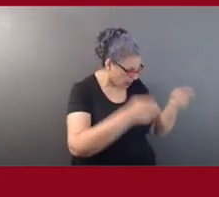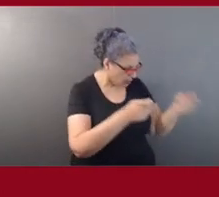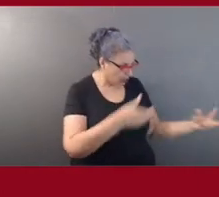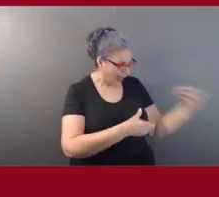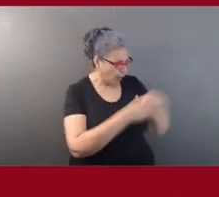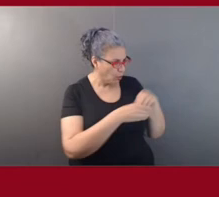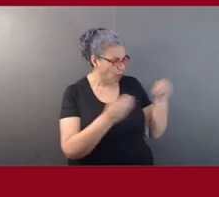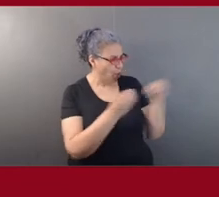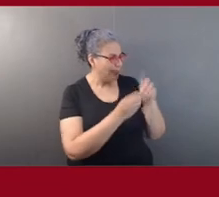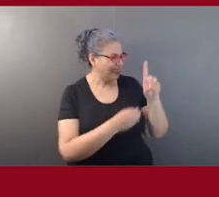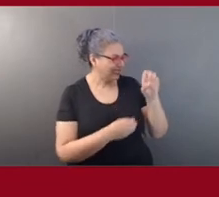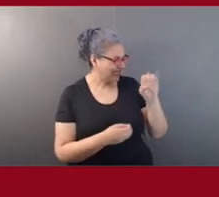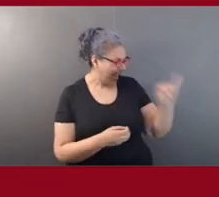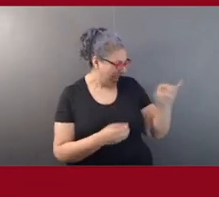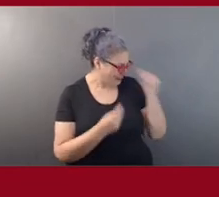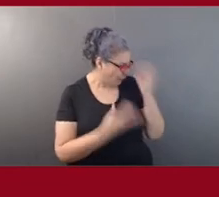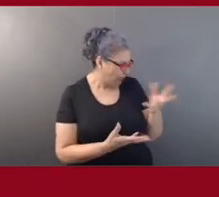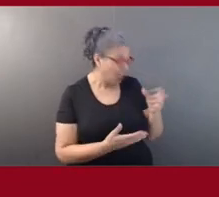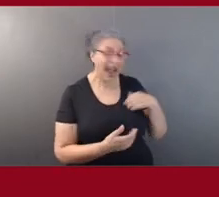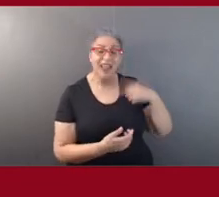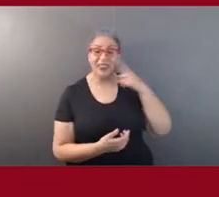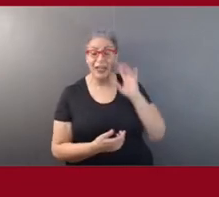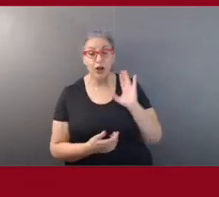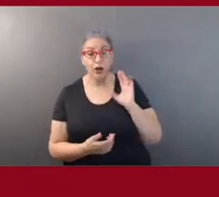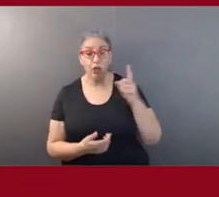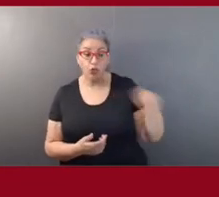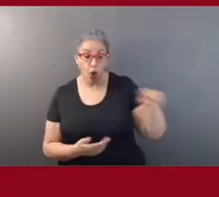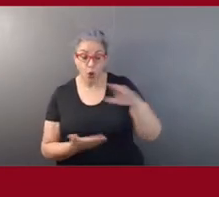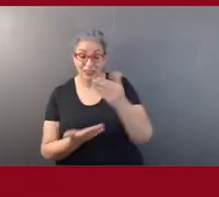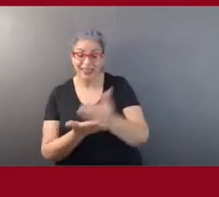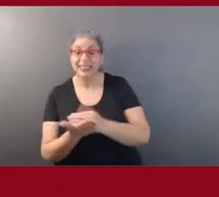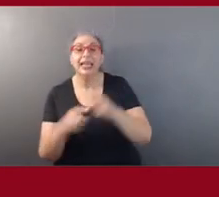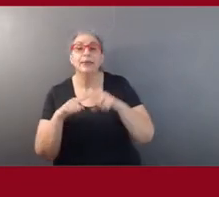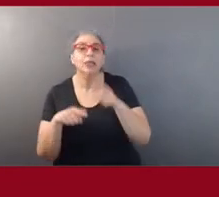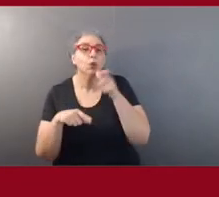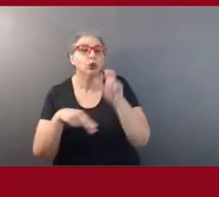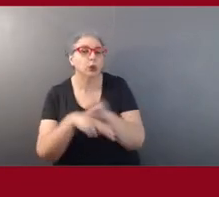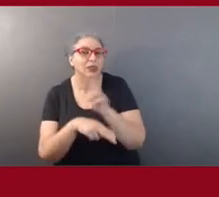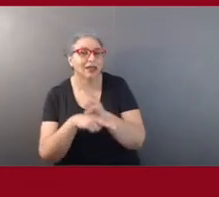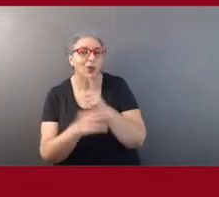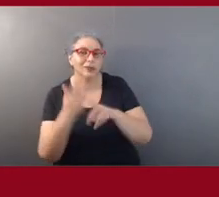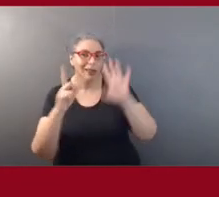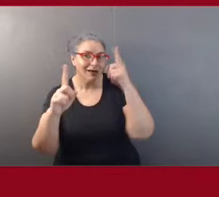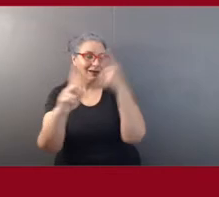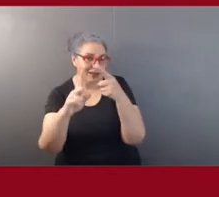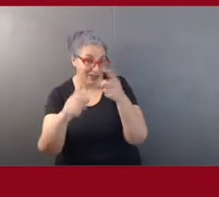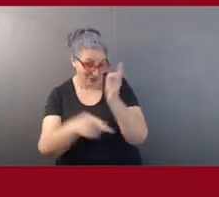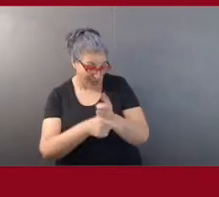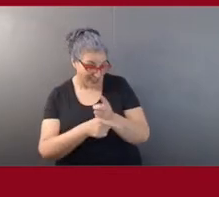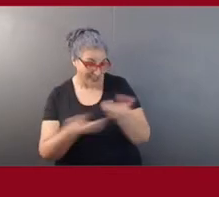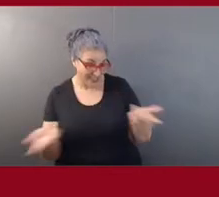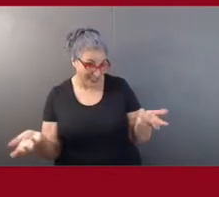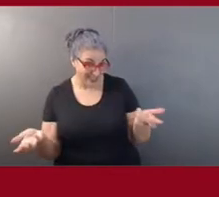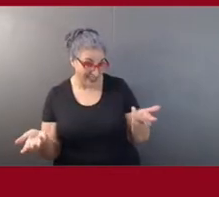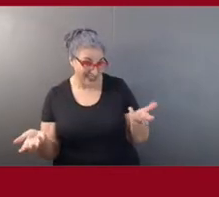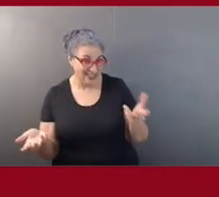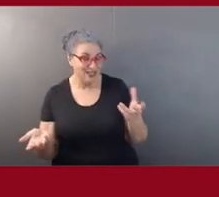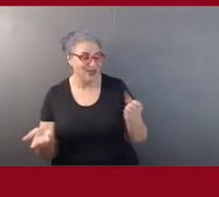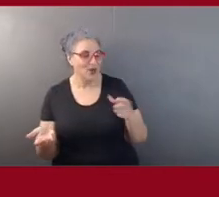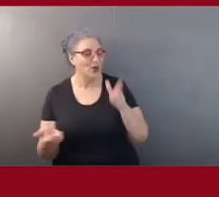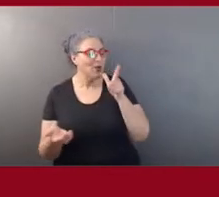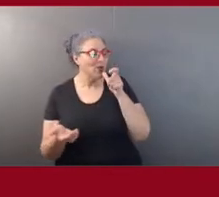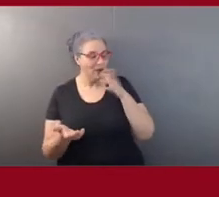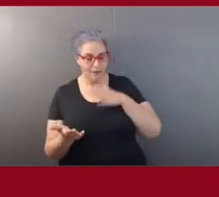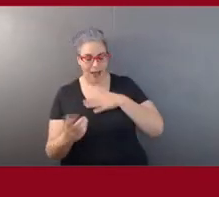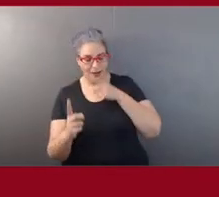so I think that those lists, it depends on whose hands it in, right? Like whose intention are you up against and